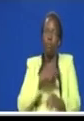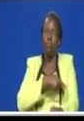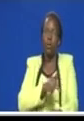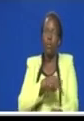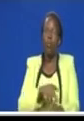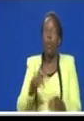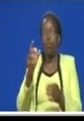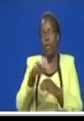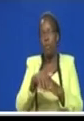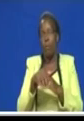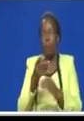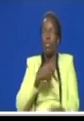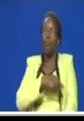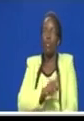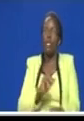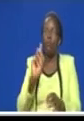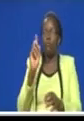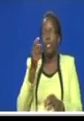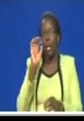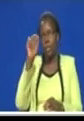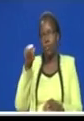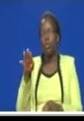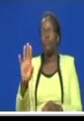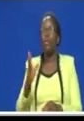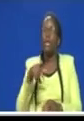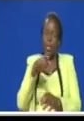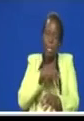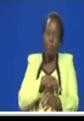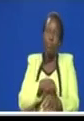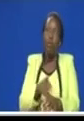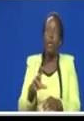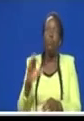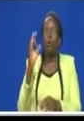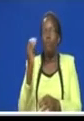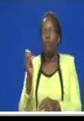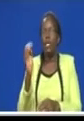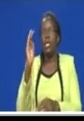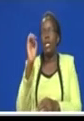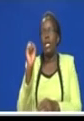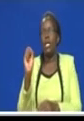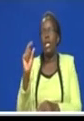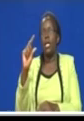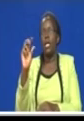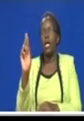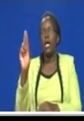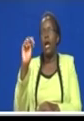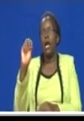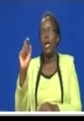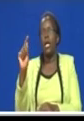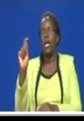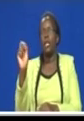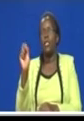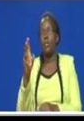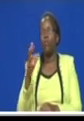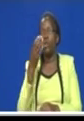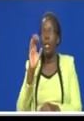in poetry, first of all, ask yourself, is the poem figurative? Is there imagery in the poem? Then